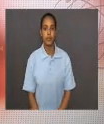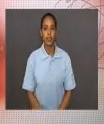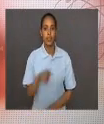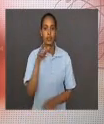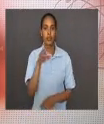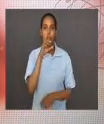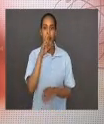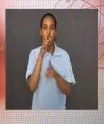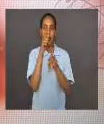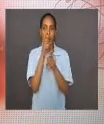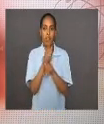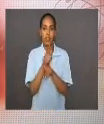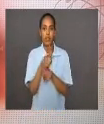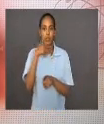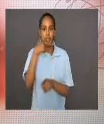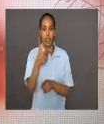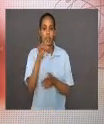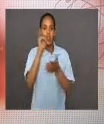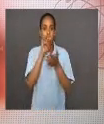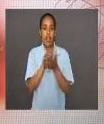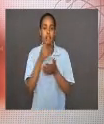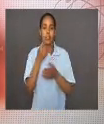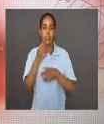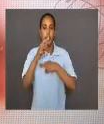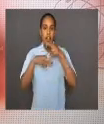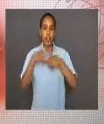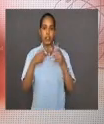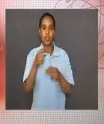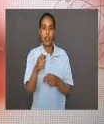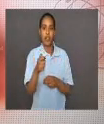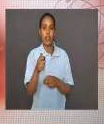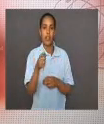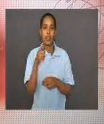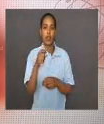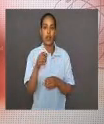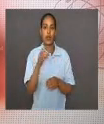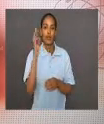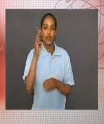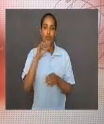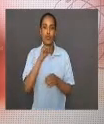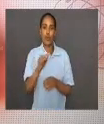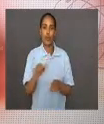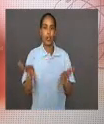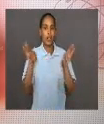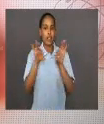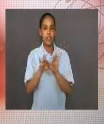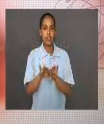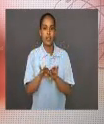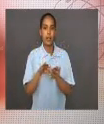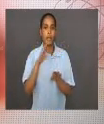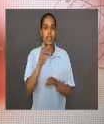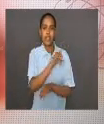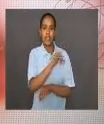You were right to say that the reaction rate would not necessarily be